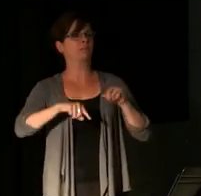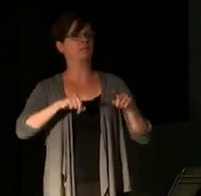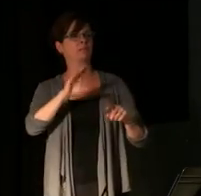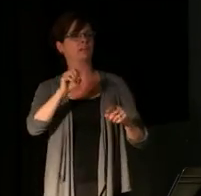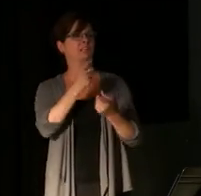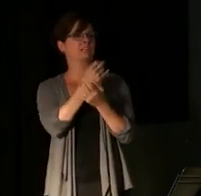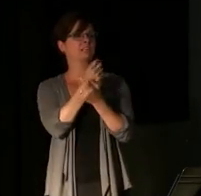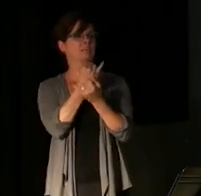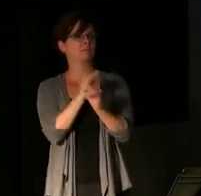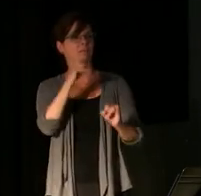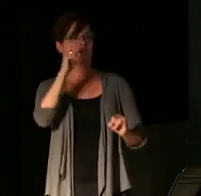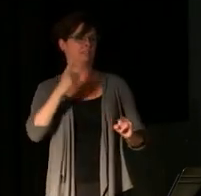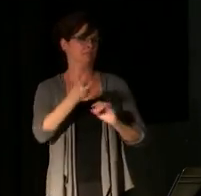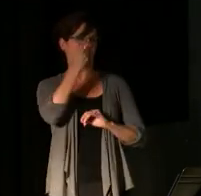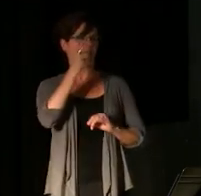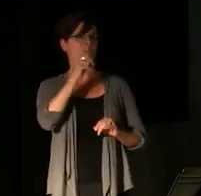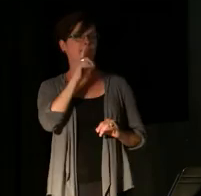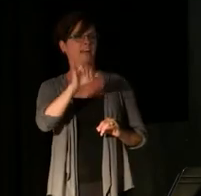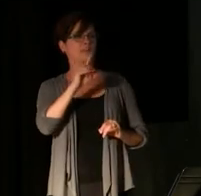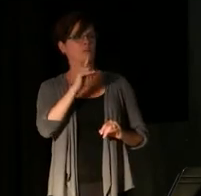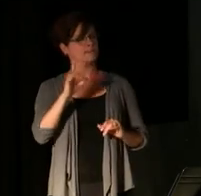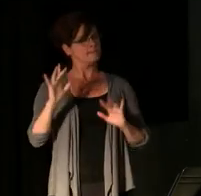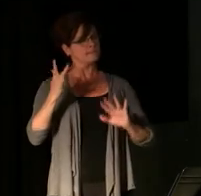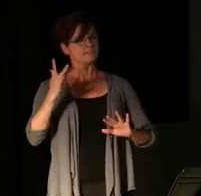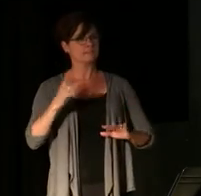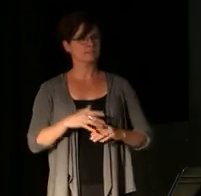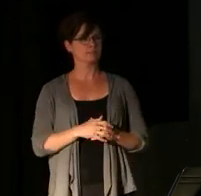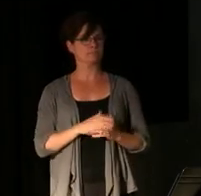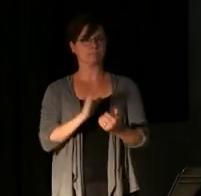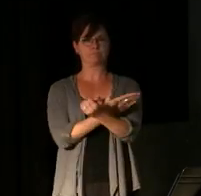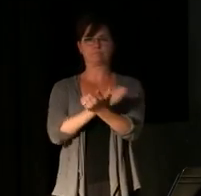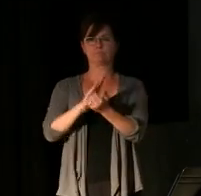blind. It really gets on my nerves.